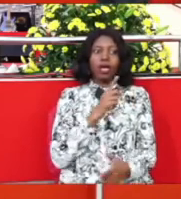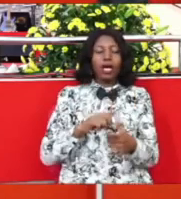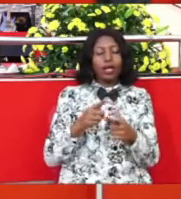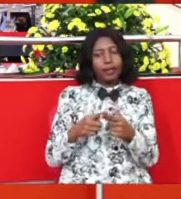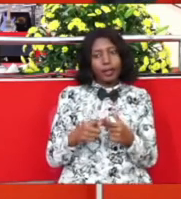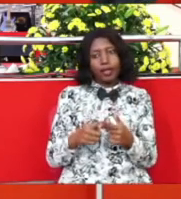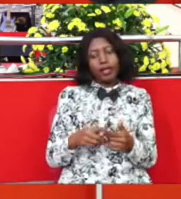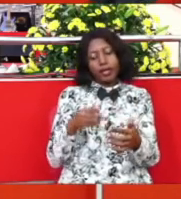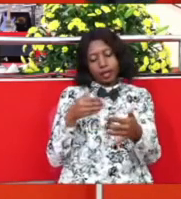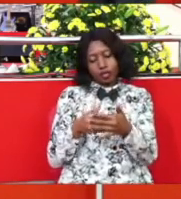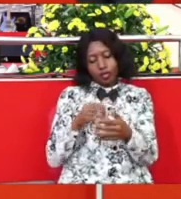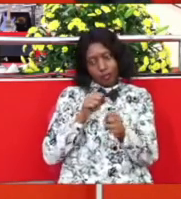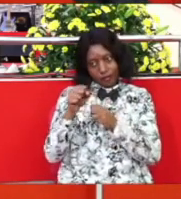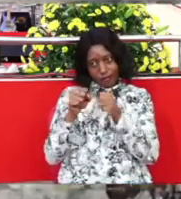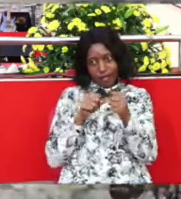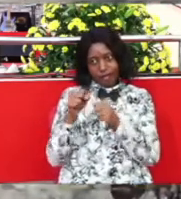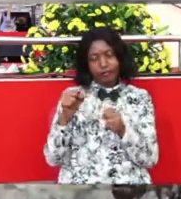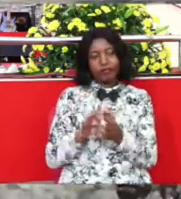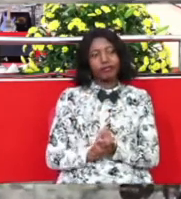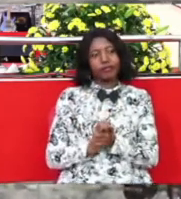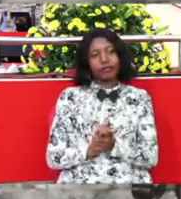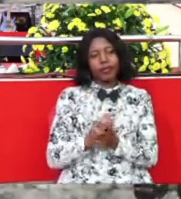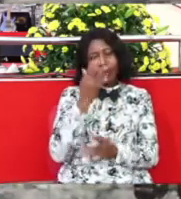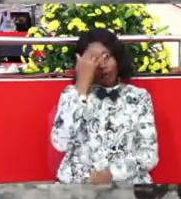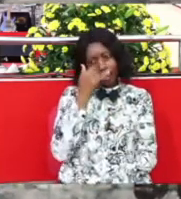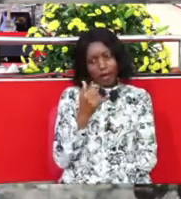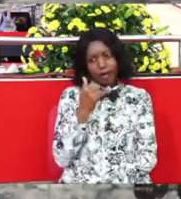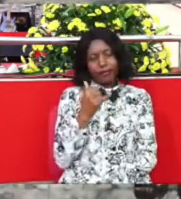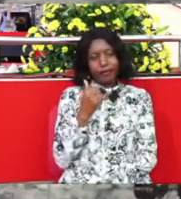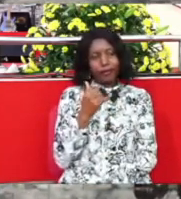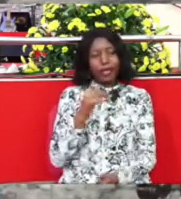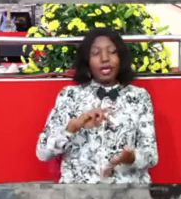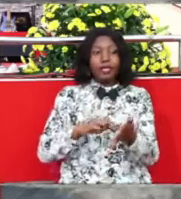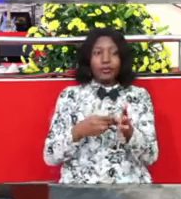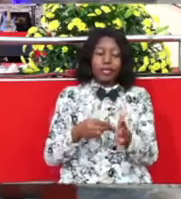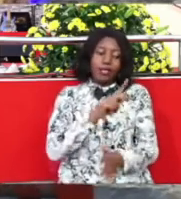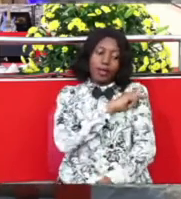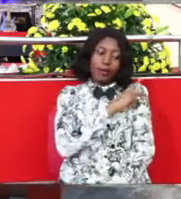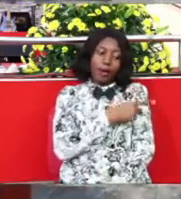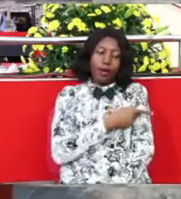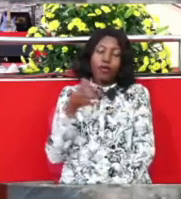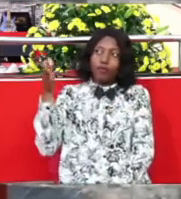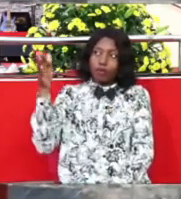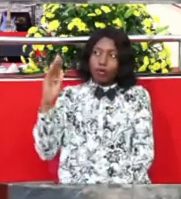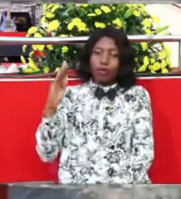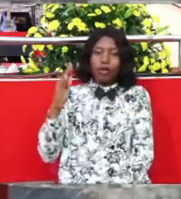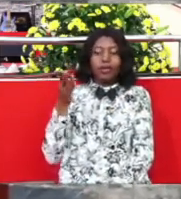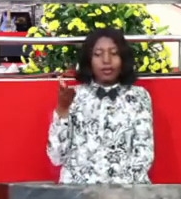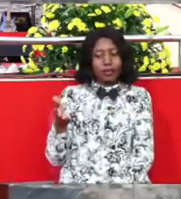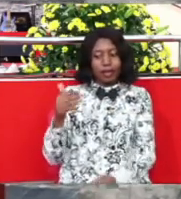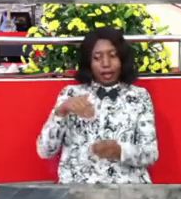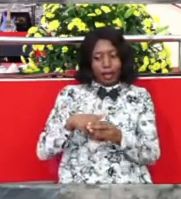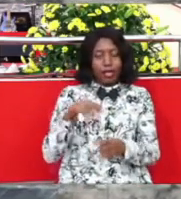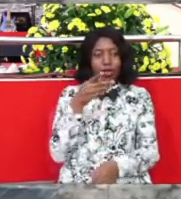twende tukaweze kutafuta ushauri kwa mama fulani. Why? Kwa nini? Because the power of God is at work in you and you are transforming lives. Baba,